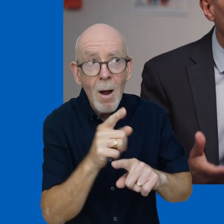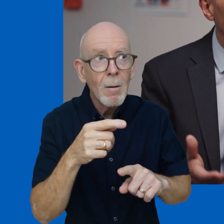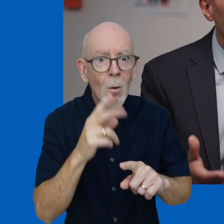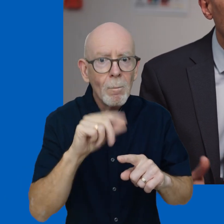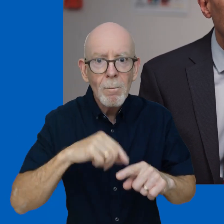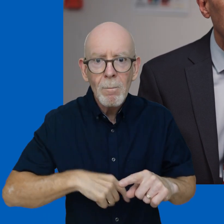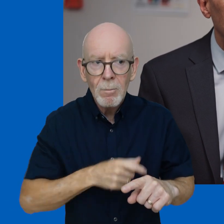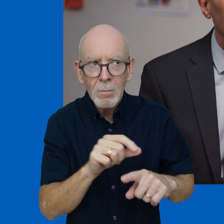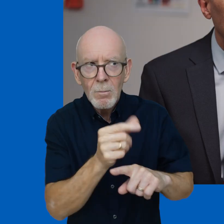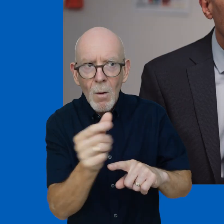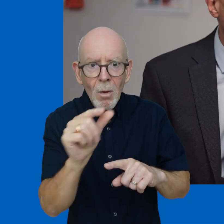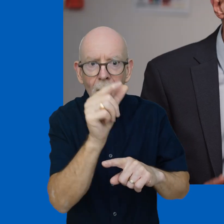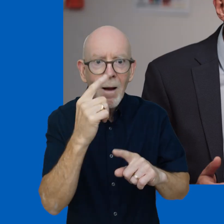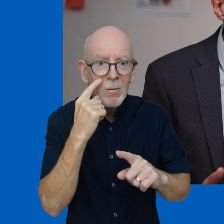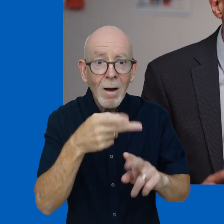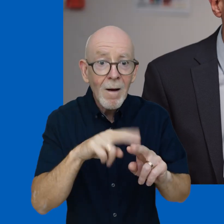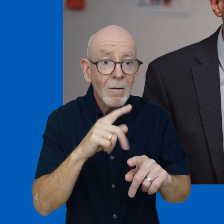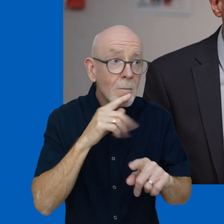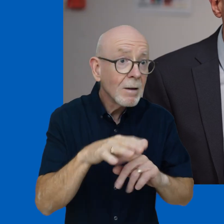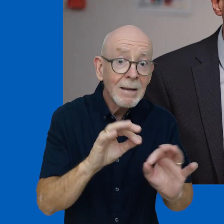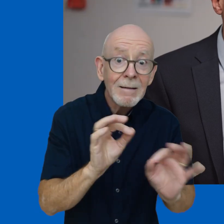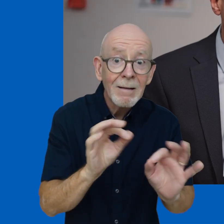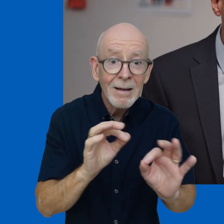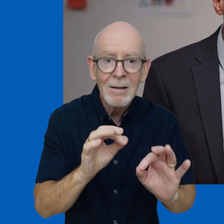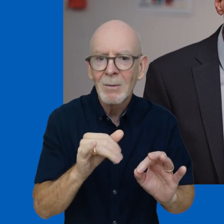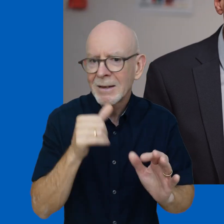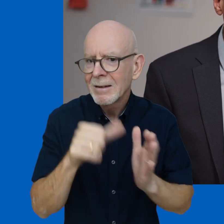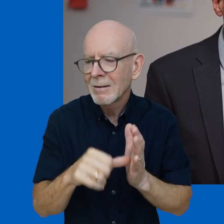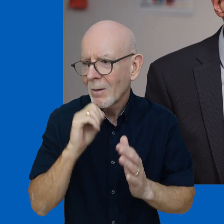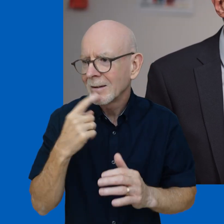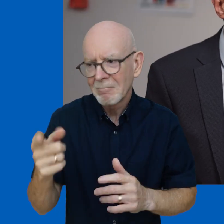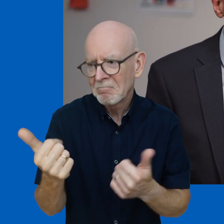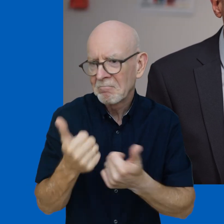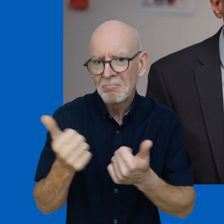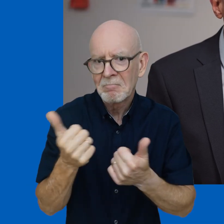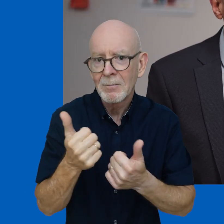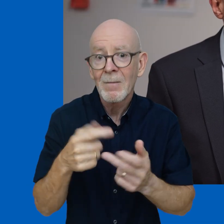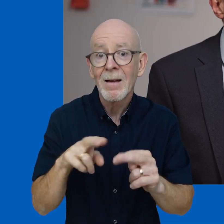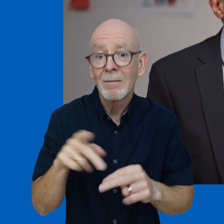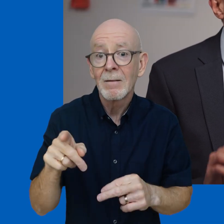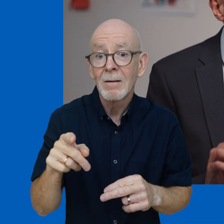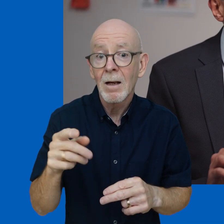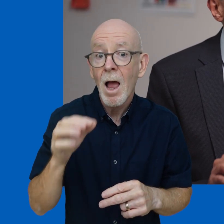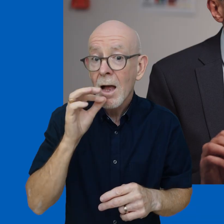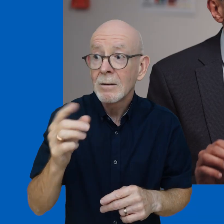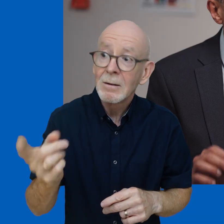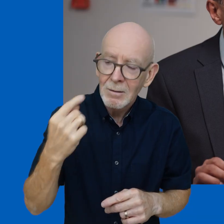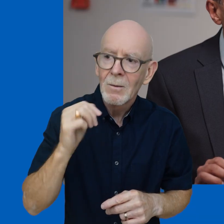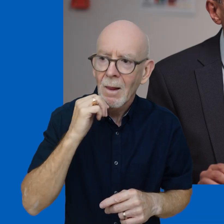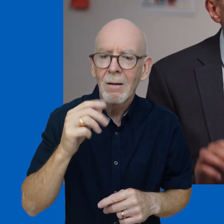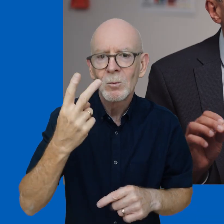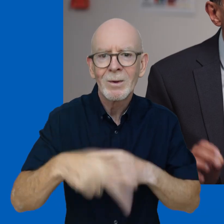for the causes for the blood. If no blood is found, you'll get a letter saying everything's normal and you'll be invited to be